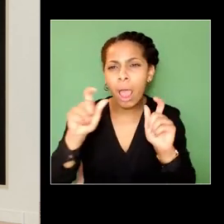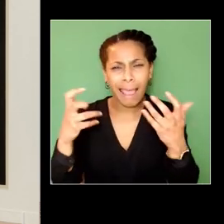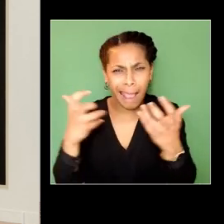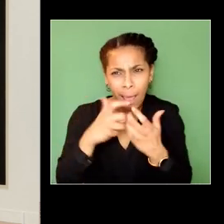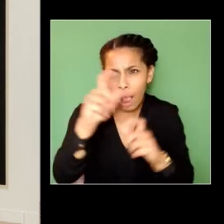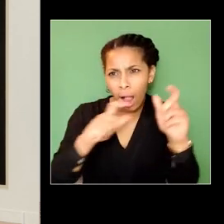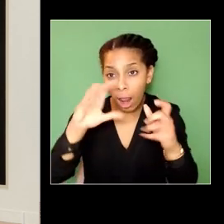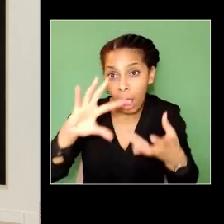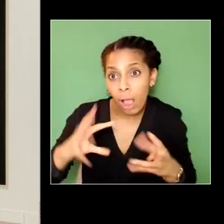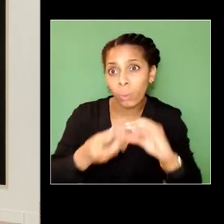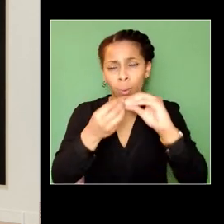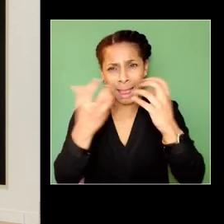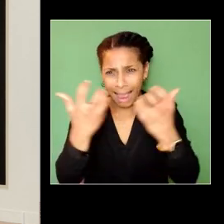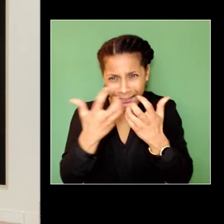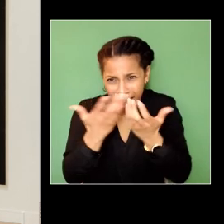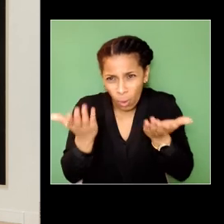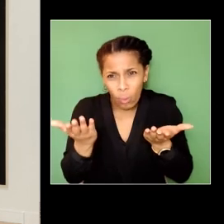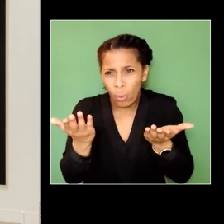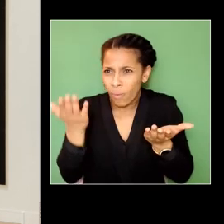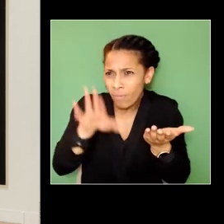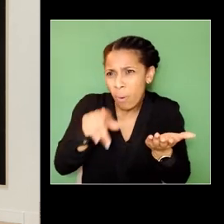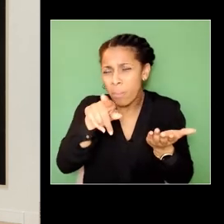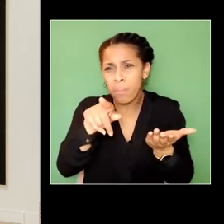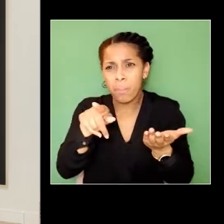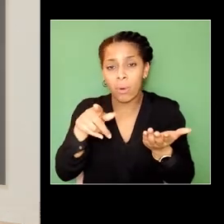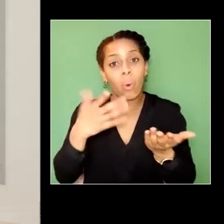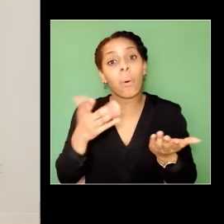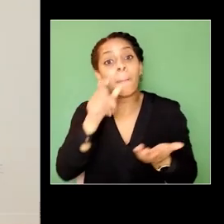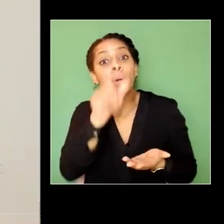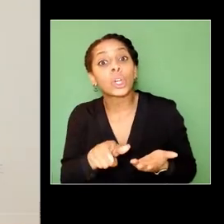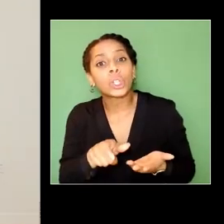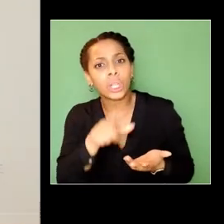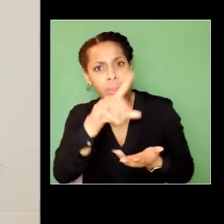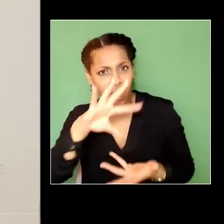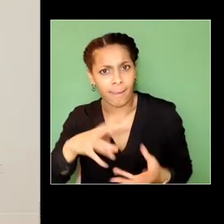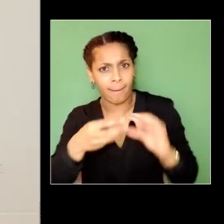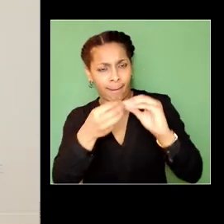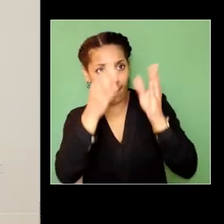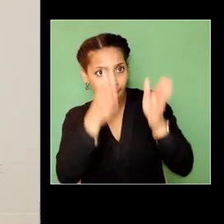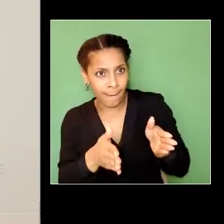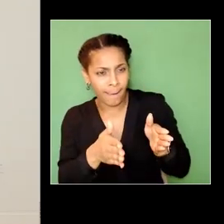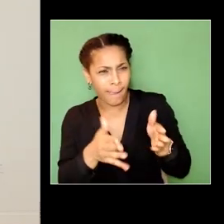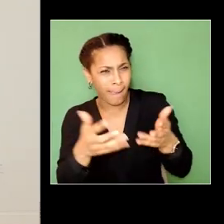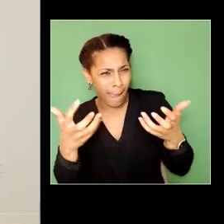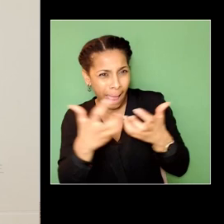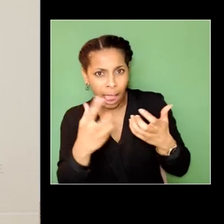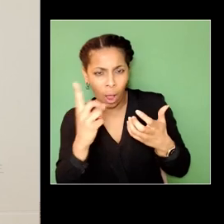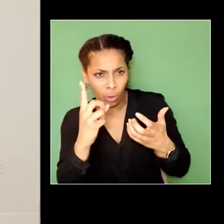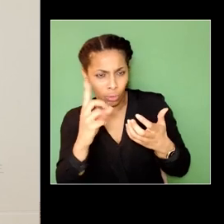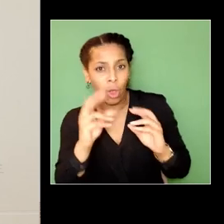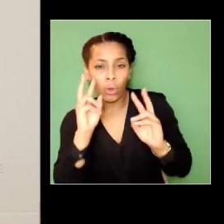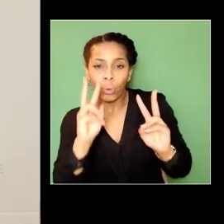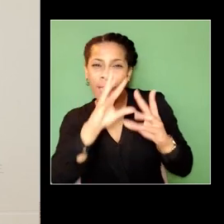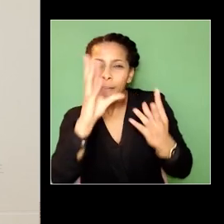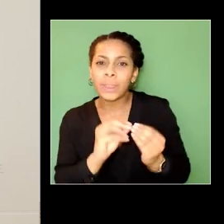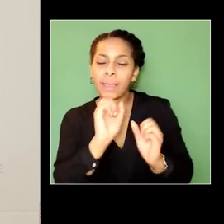is constructed, or how a thing or how a person is constructed. And you see all of the, how the clothing they're